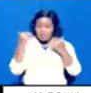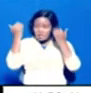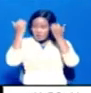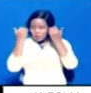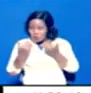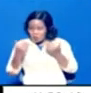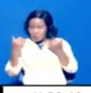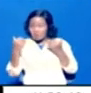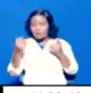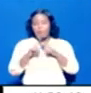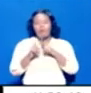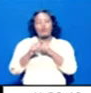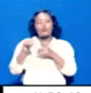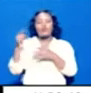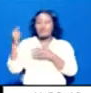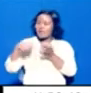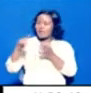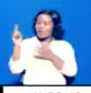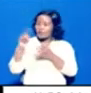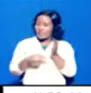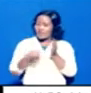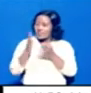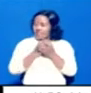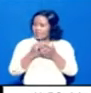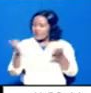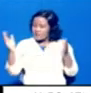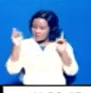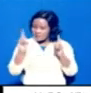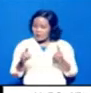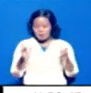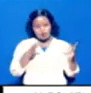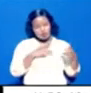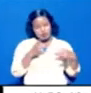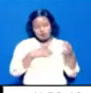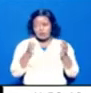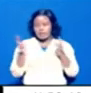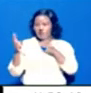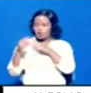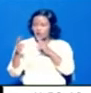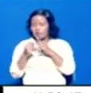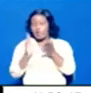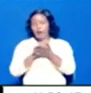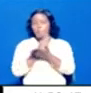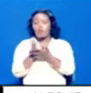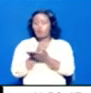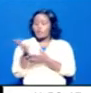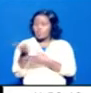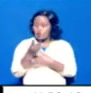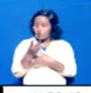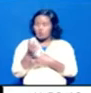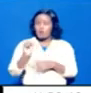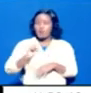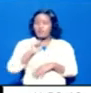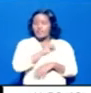and it was passed, that there are some things that we must also consult between ourselves. So that even laws that we are